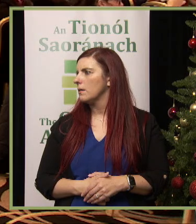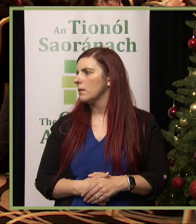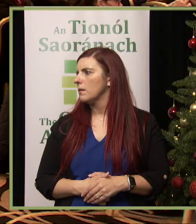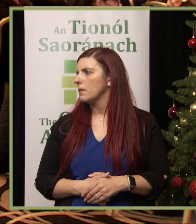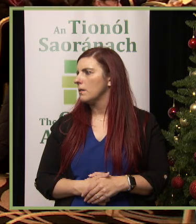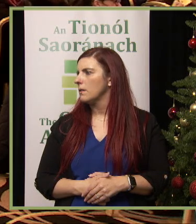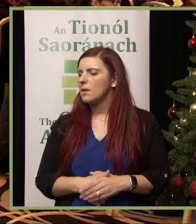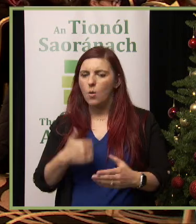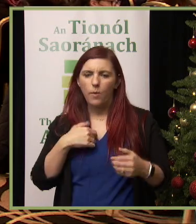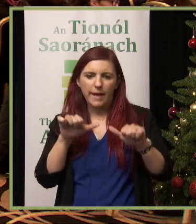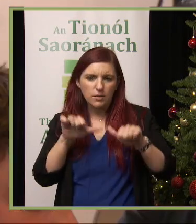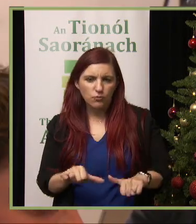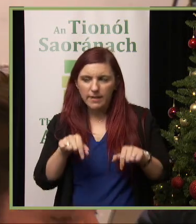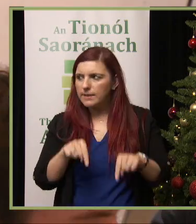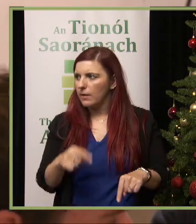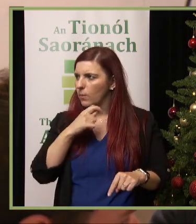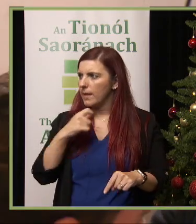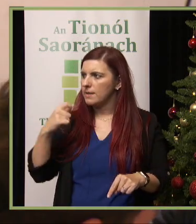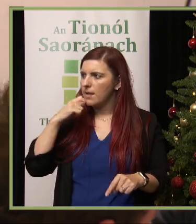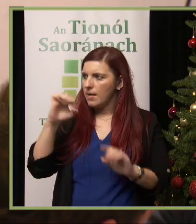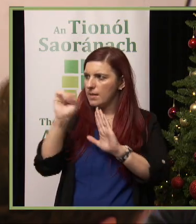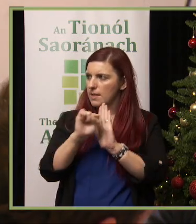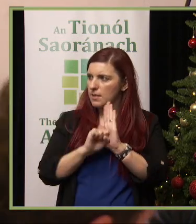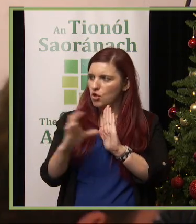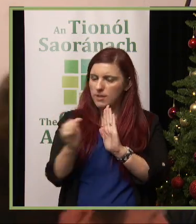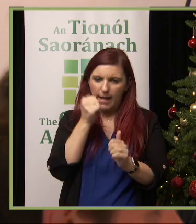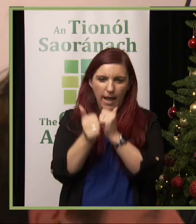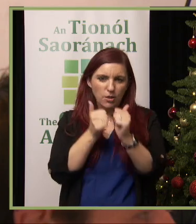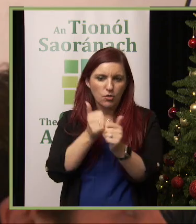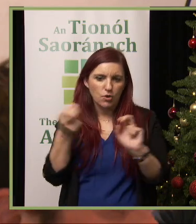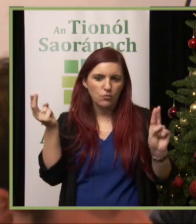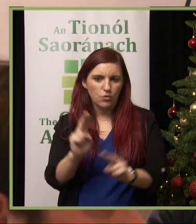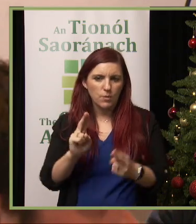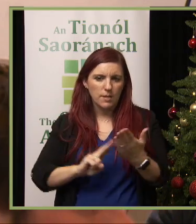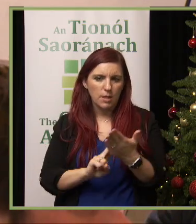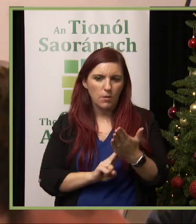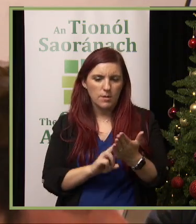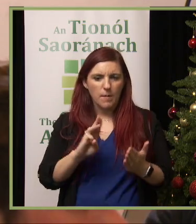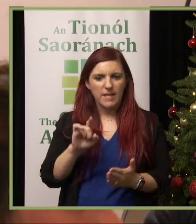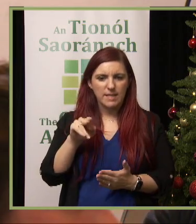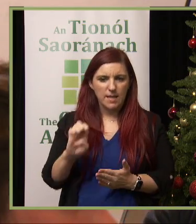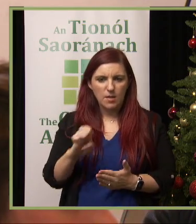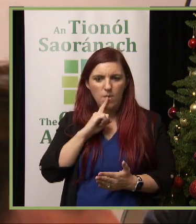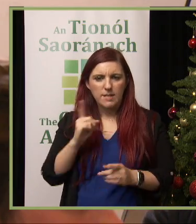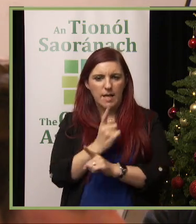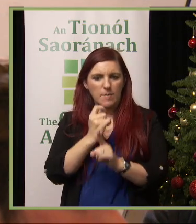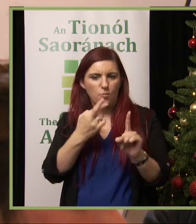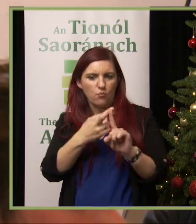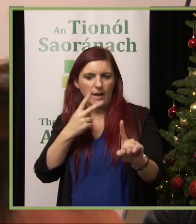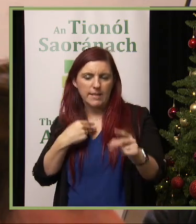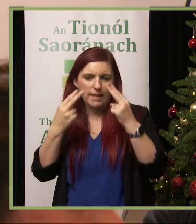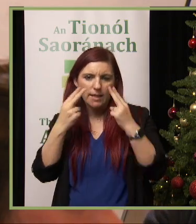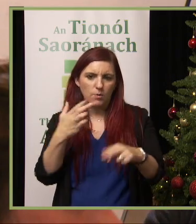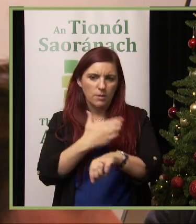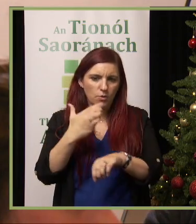What we had agreed here was that the state should take action to reduce the use of pesticides while recognising the need to